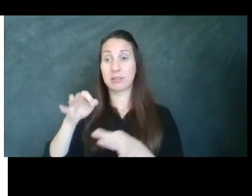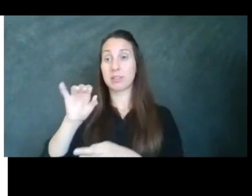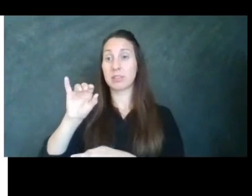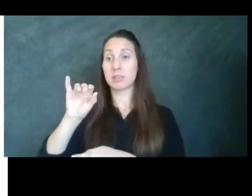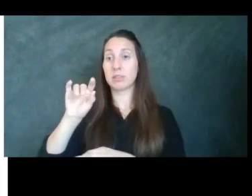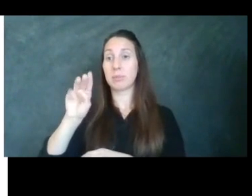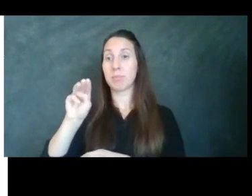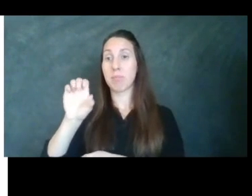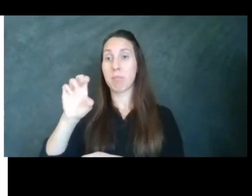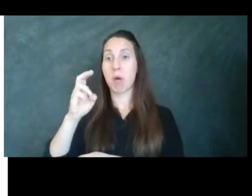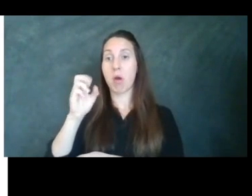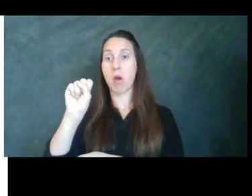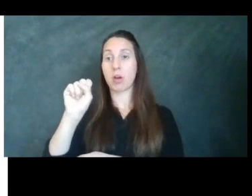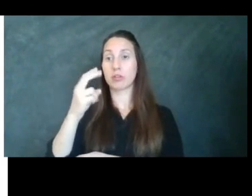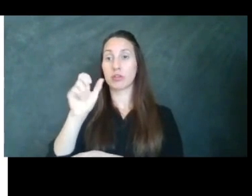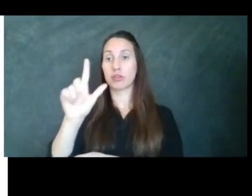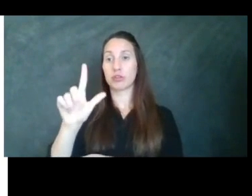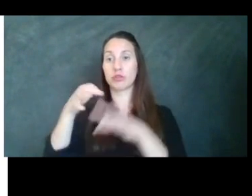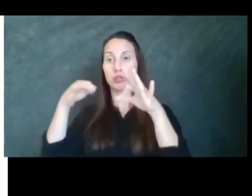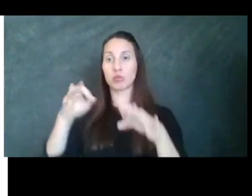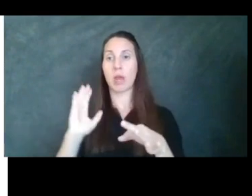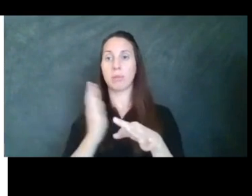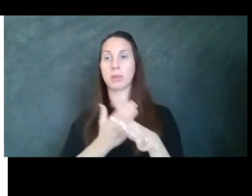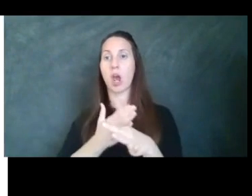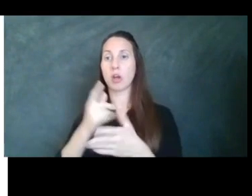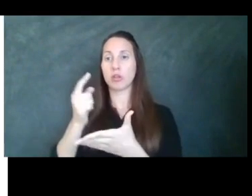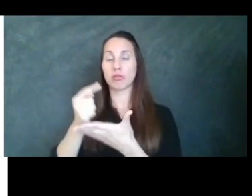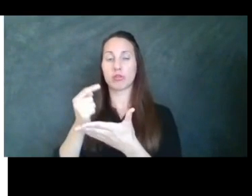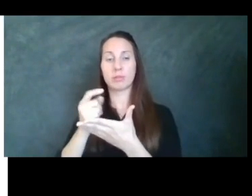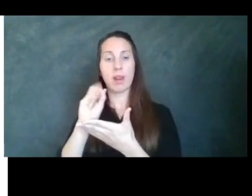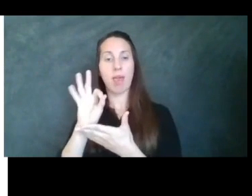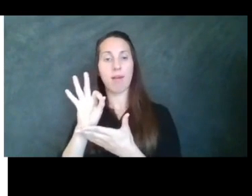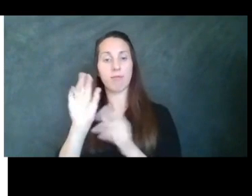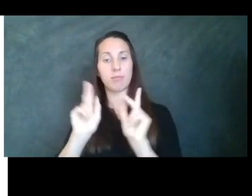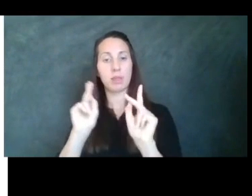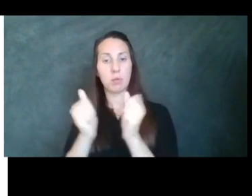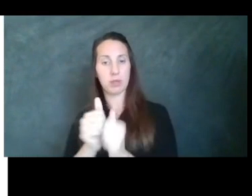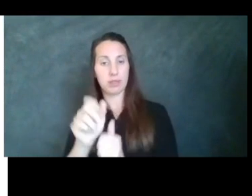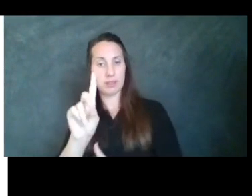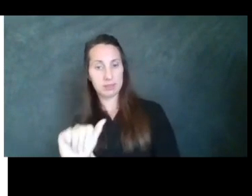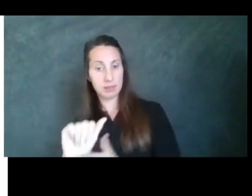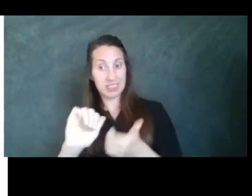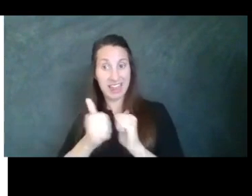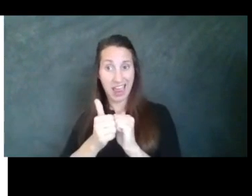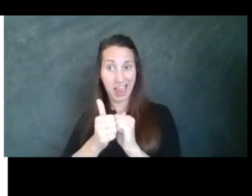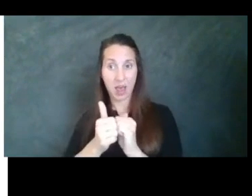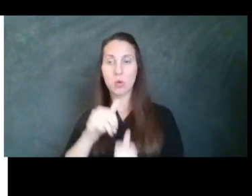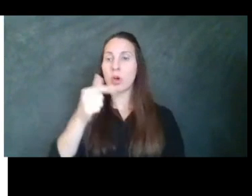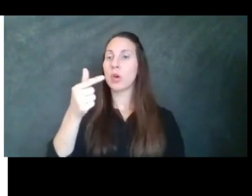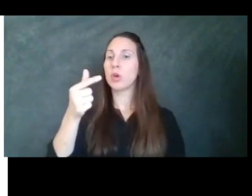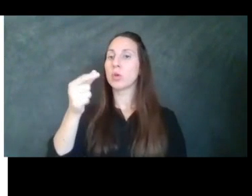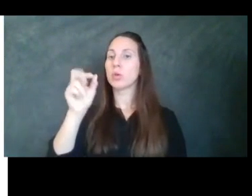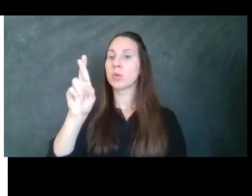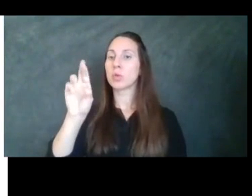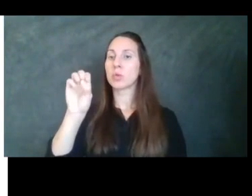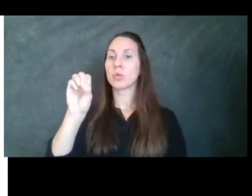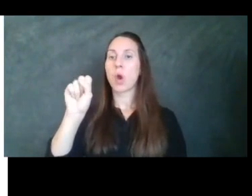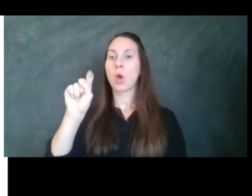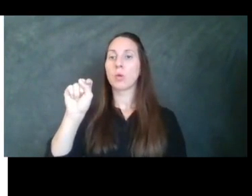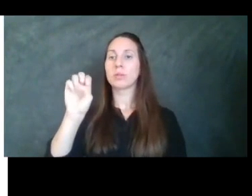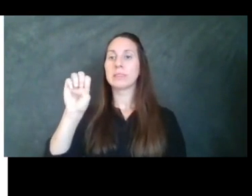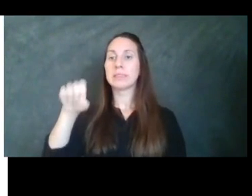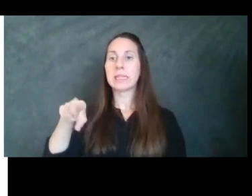of people with disabilities in another Supreme Court case as grotesque and worse than the